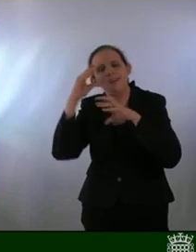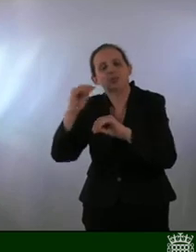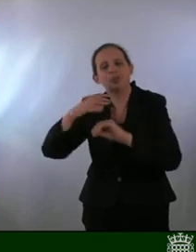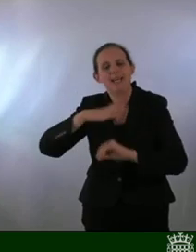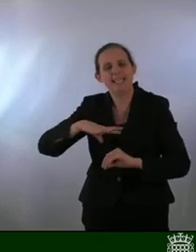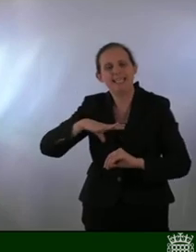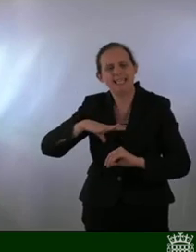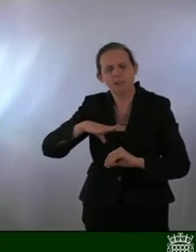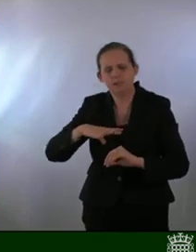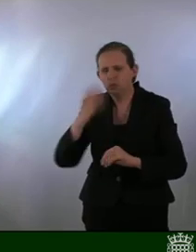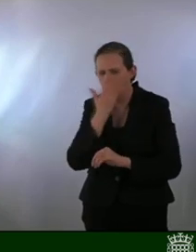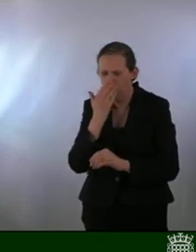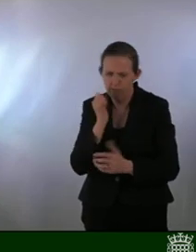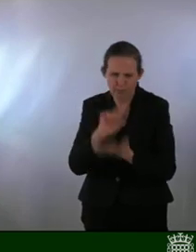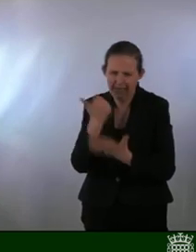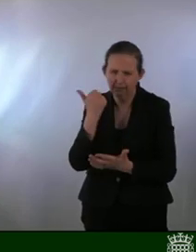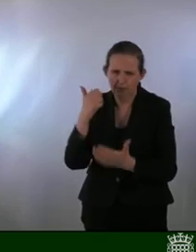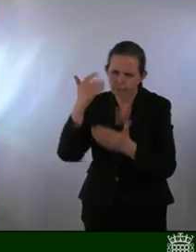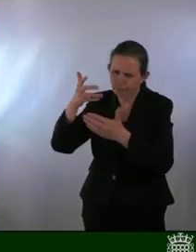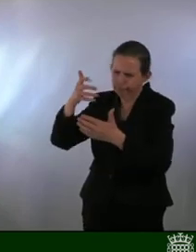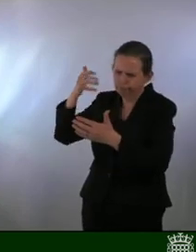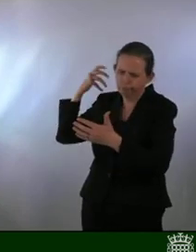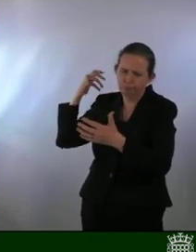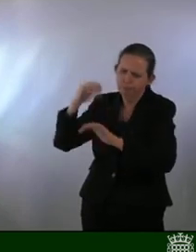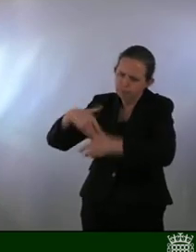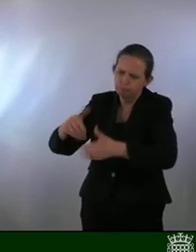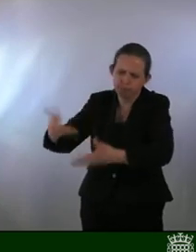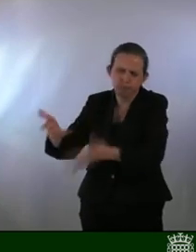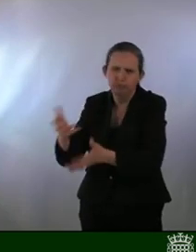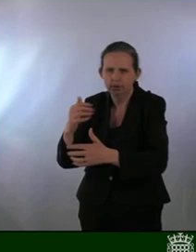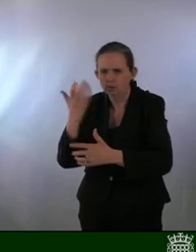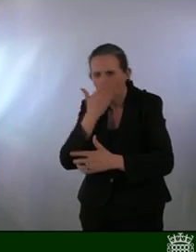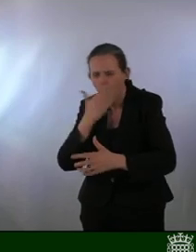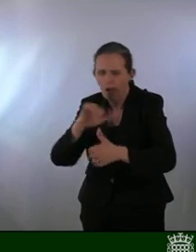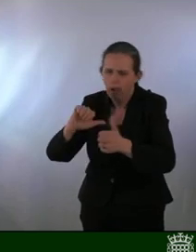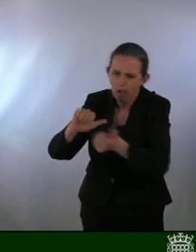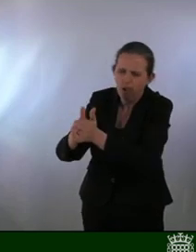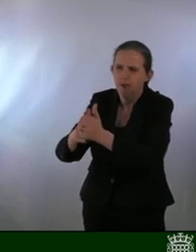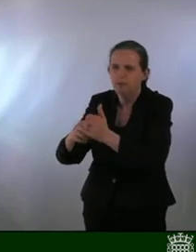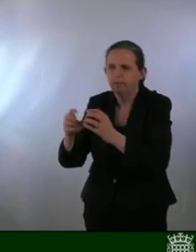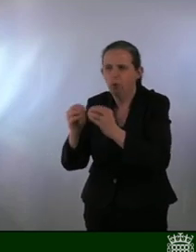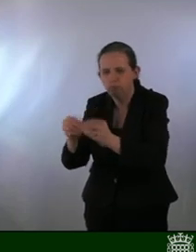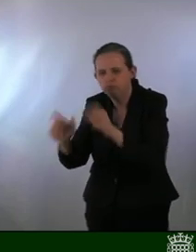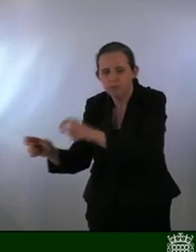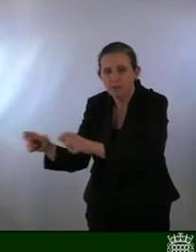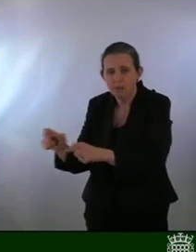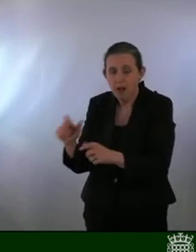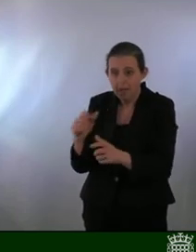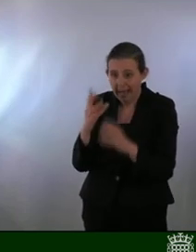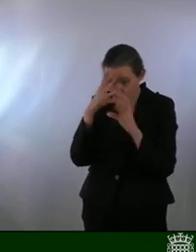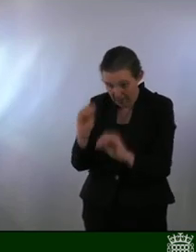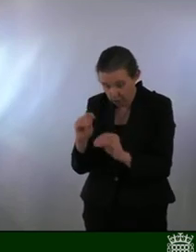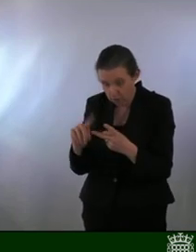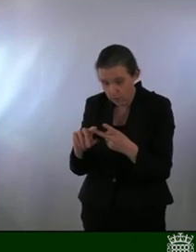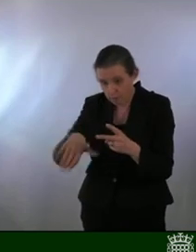outstanding track record of the education it provides for its students. As well as education, the school also provides vital emotional and social